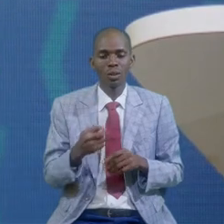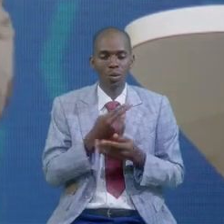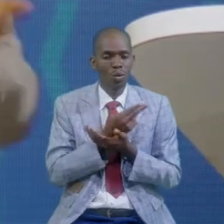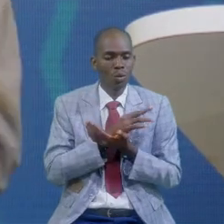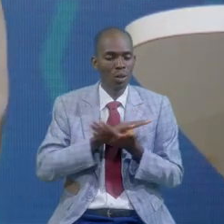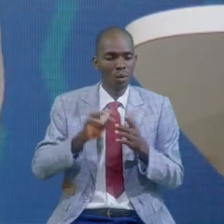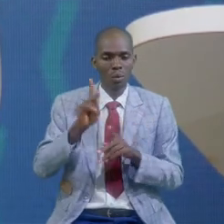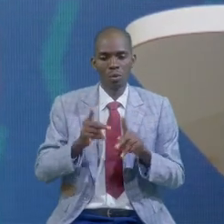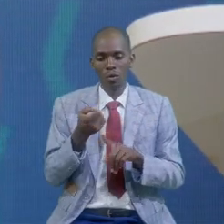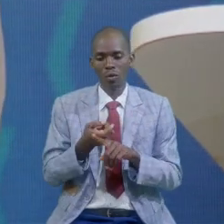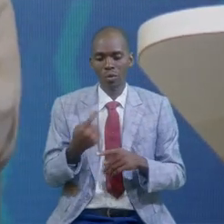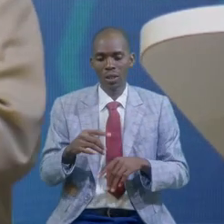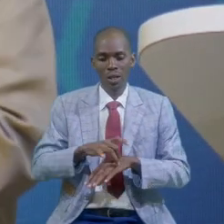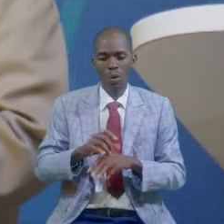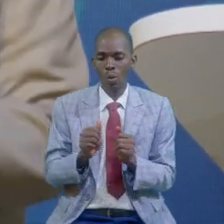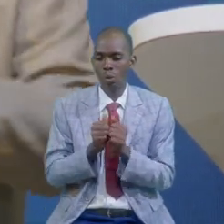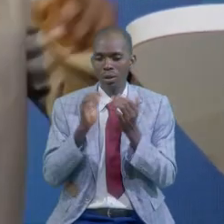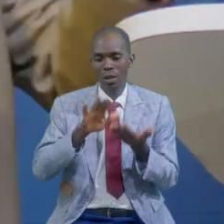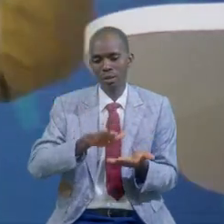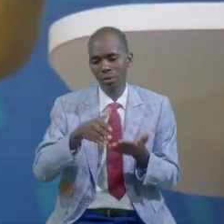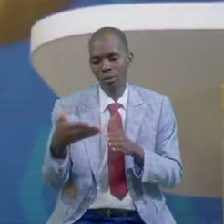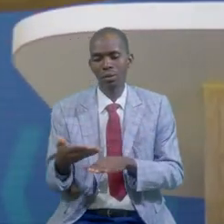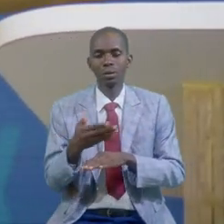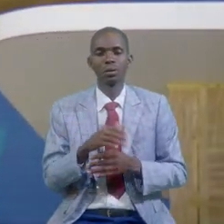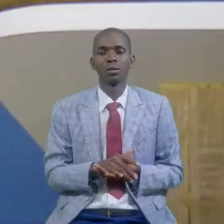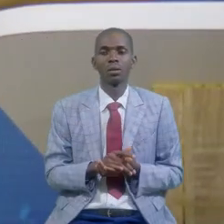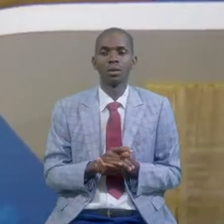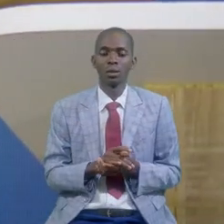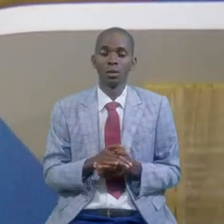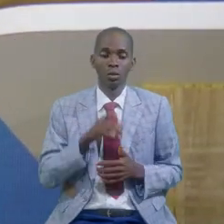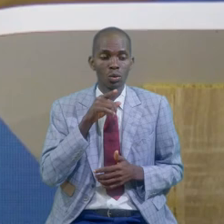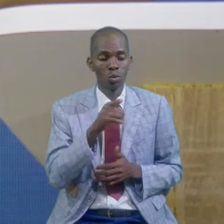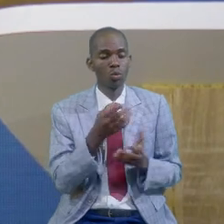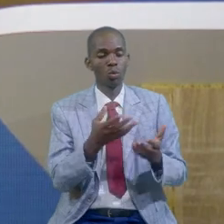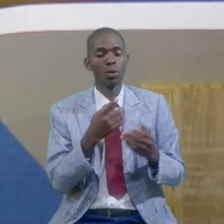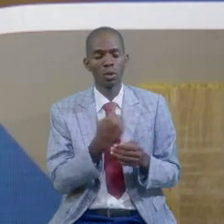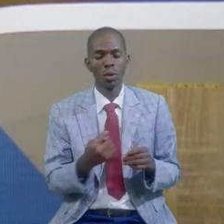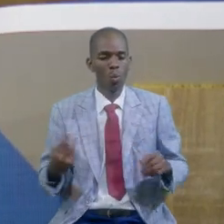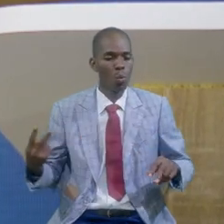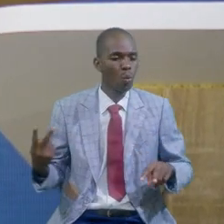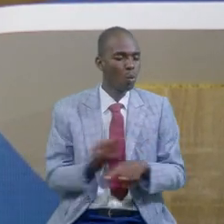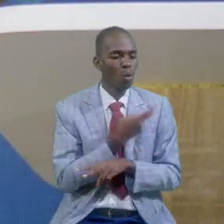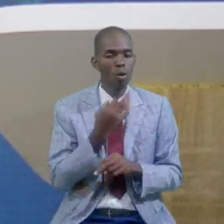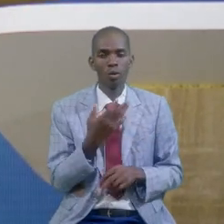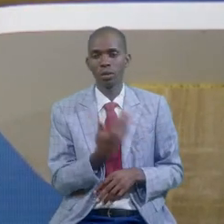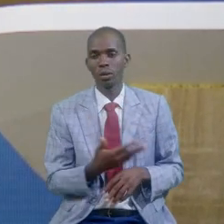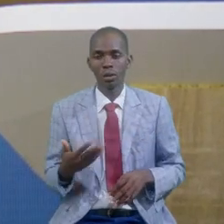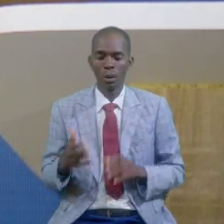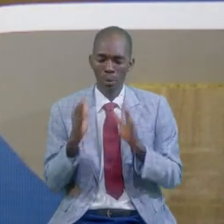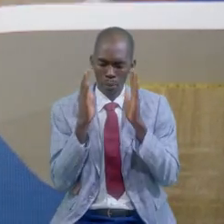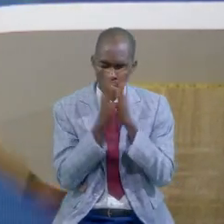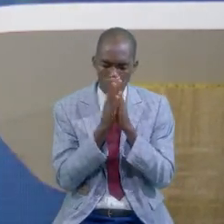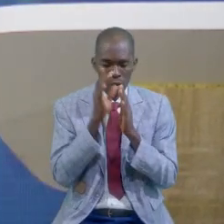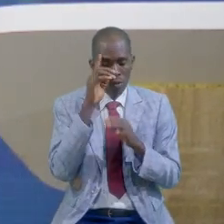earth without death. He wanted the worst of things. He prayed for the worst